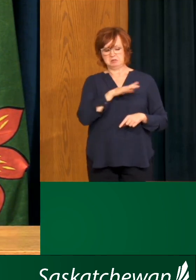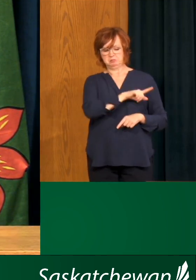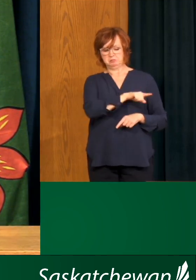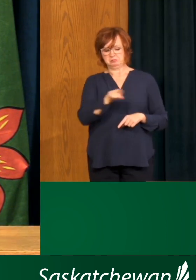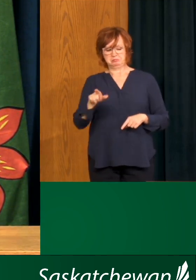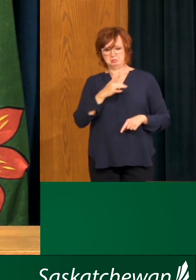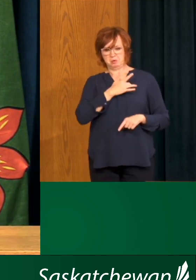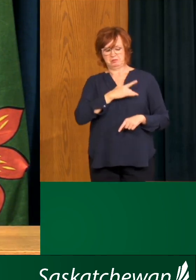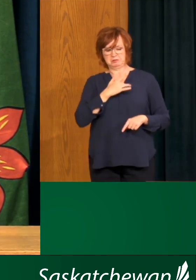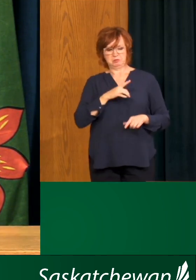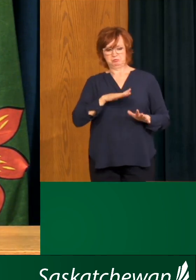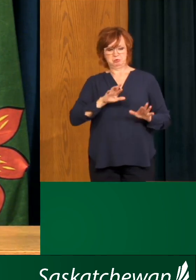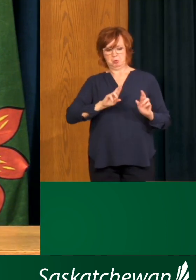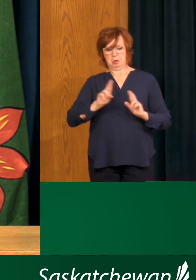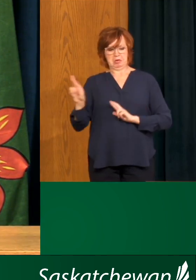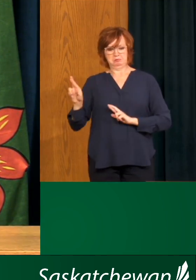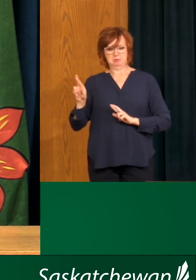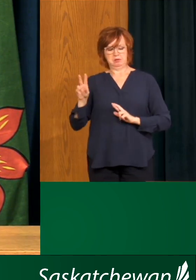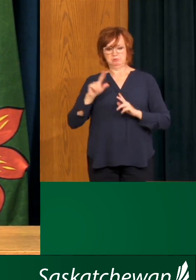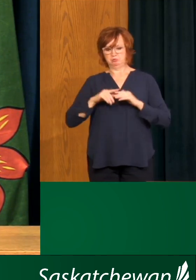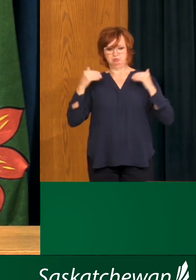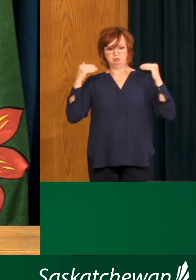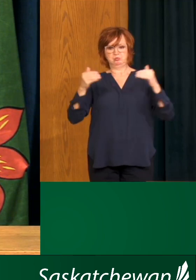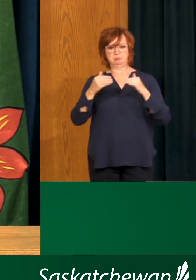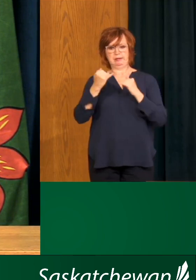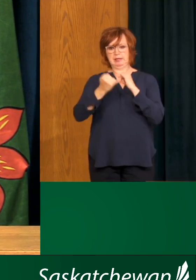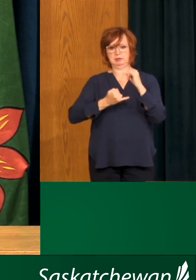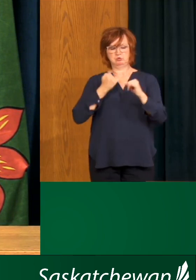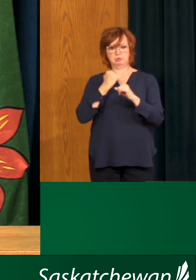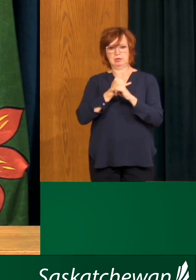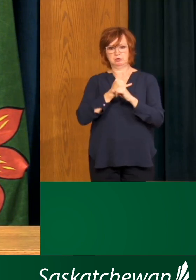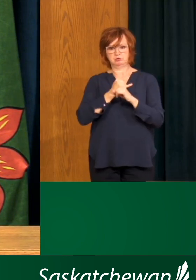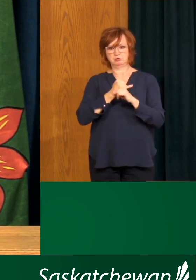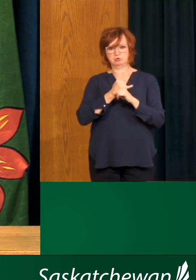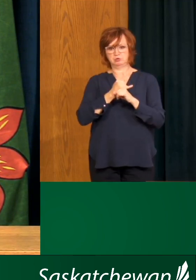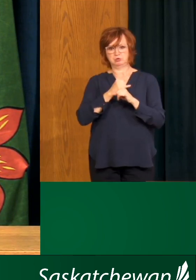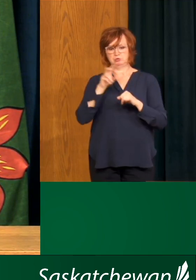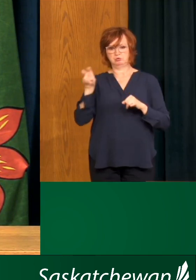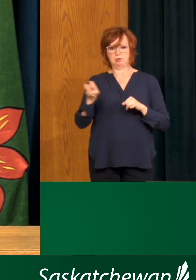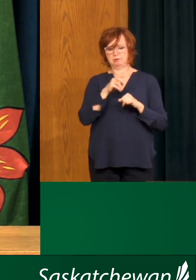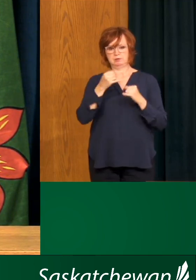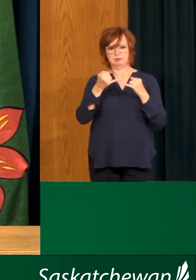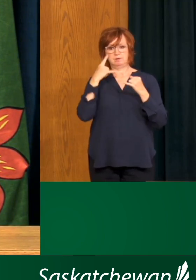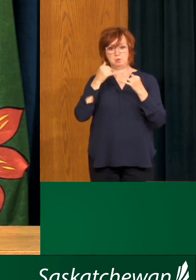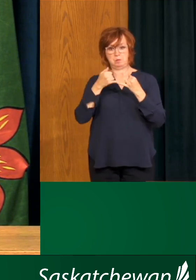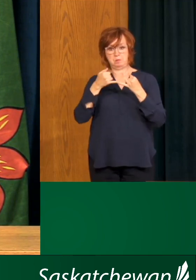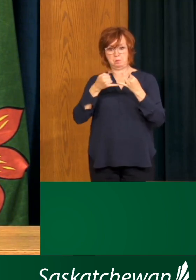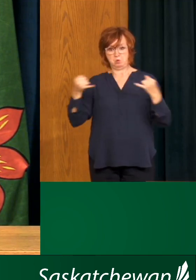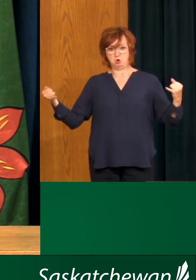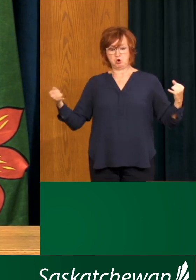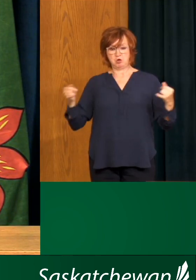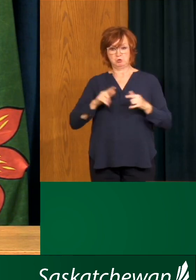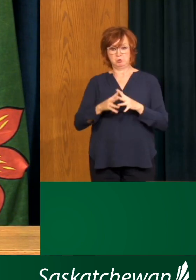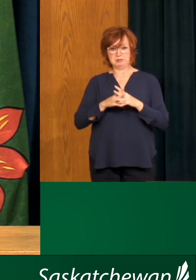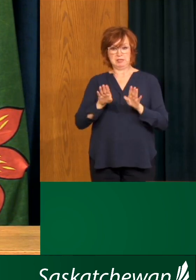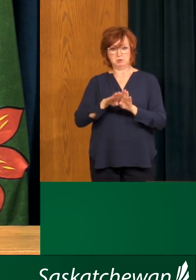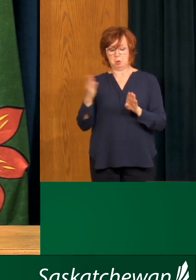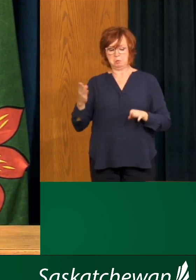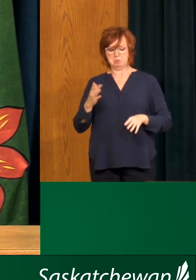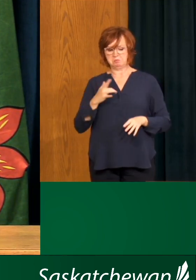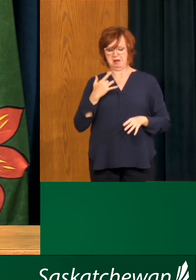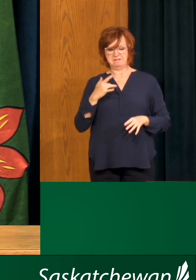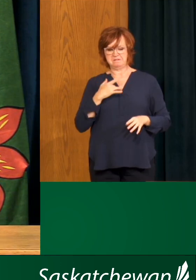by next month on international travel. However, there won't be a consensus. There are some provinces that are